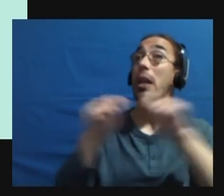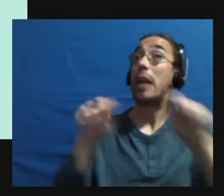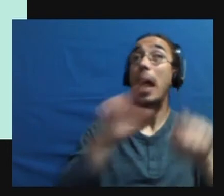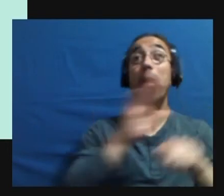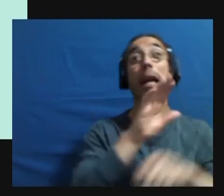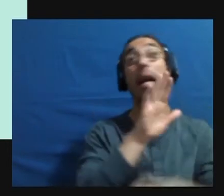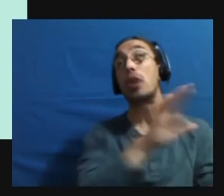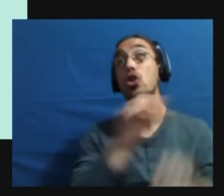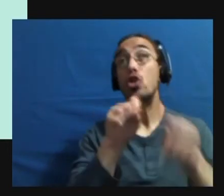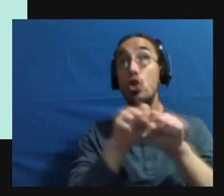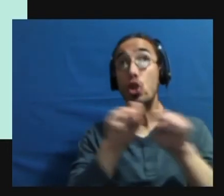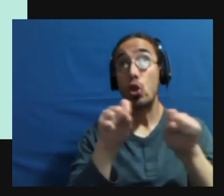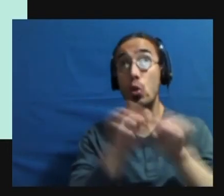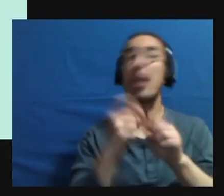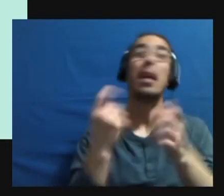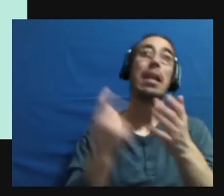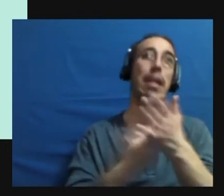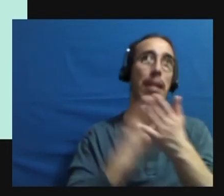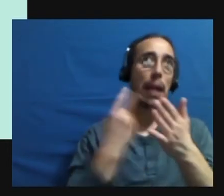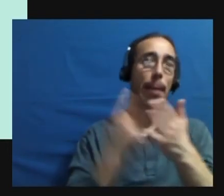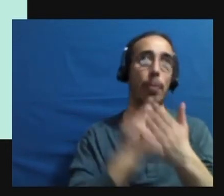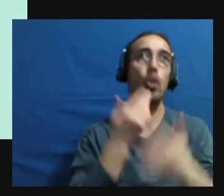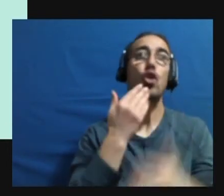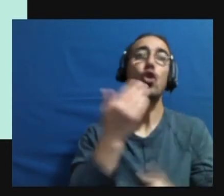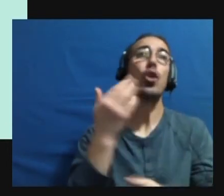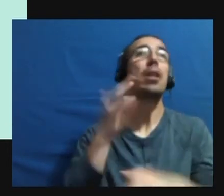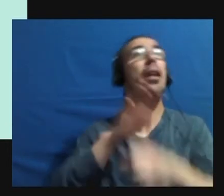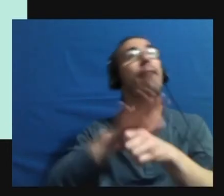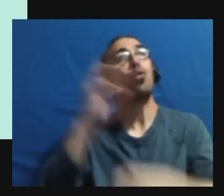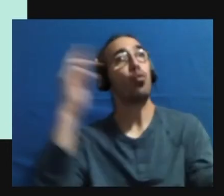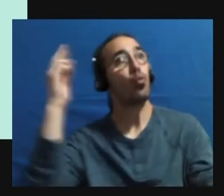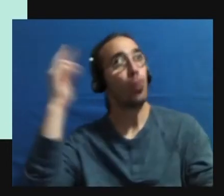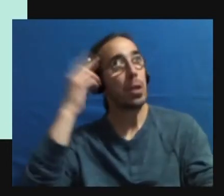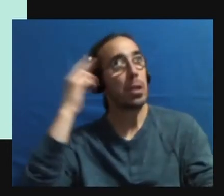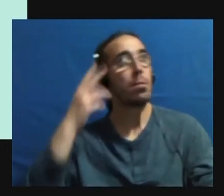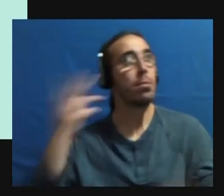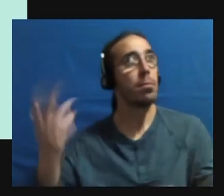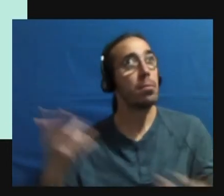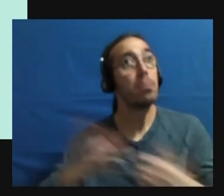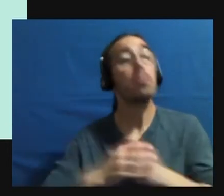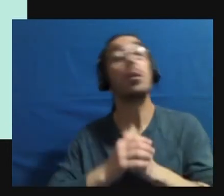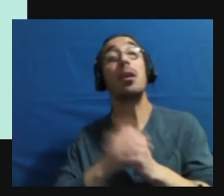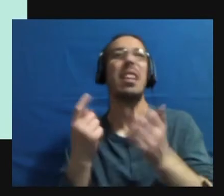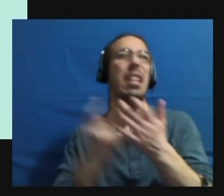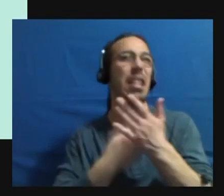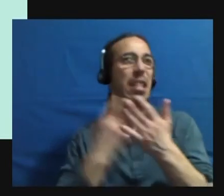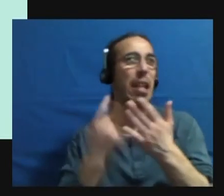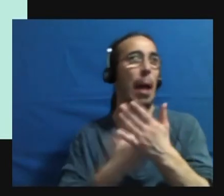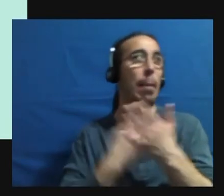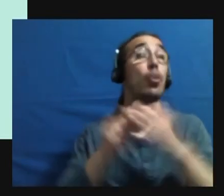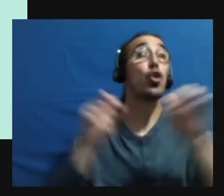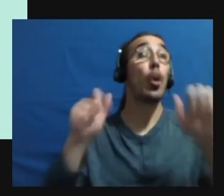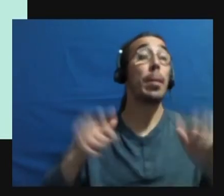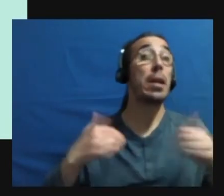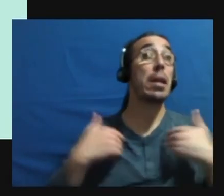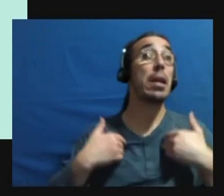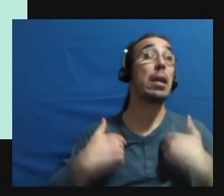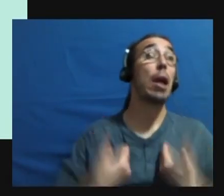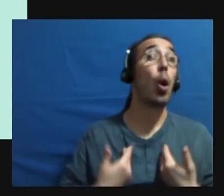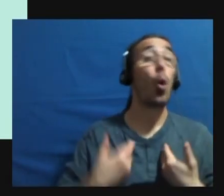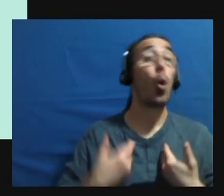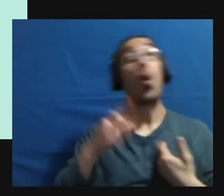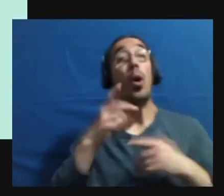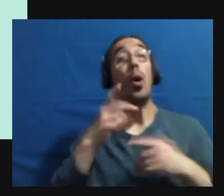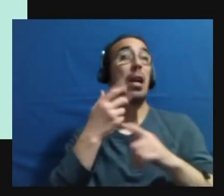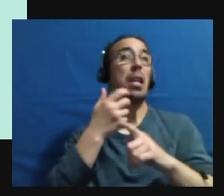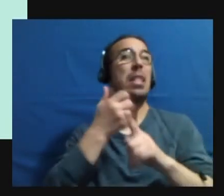be a reason. It might be extreme fatigue, and it might be self-preservation. It might be that he